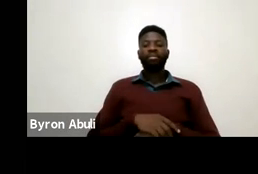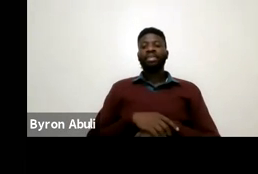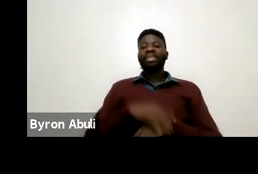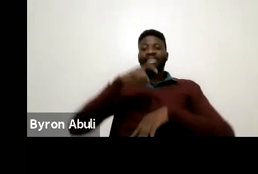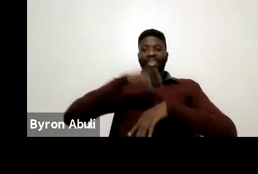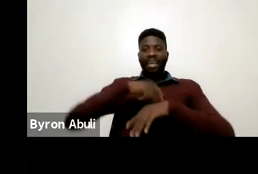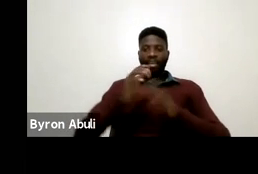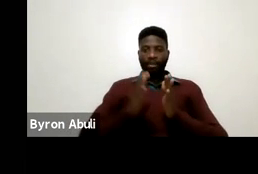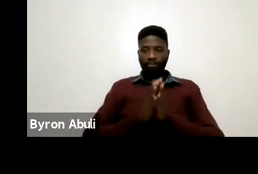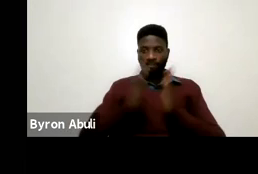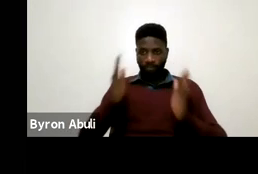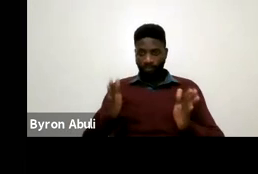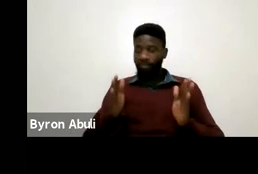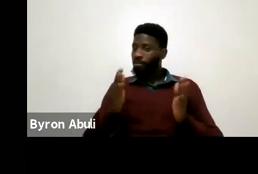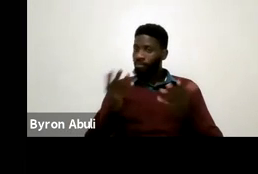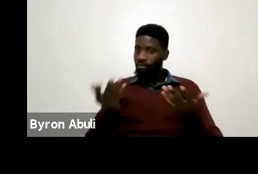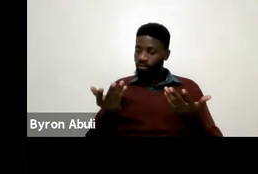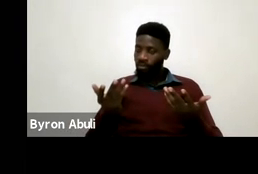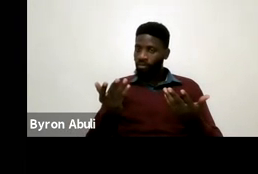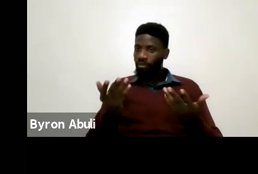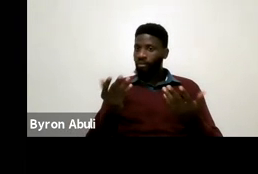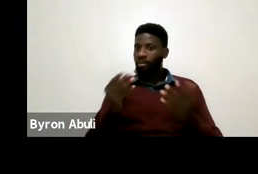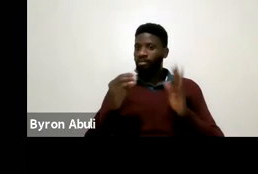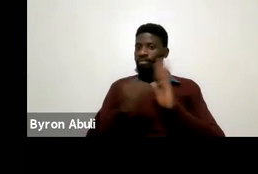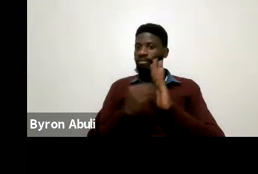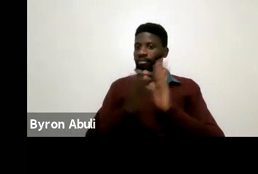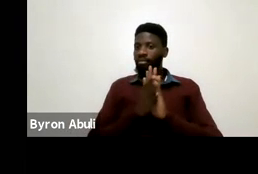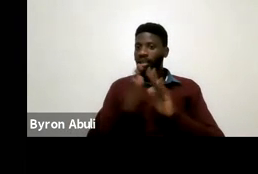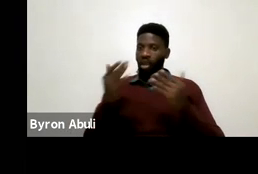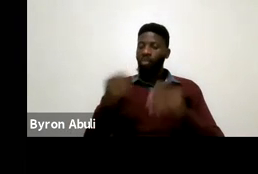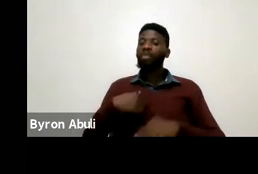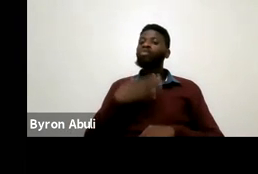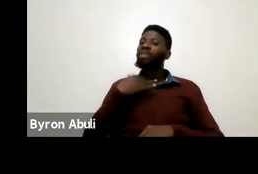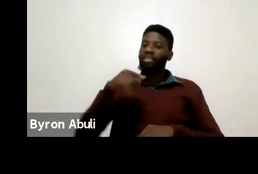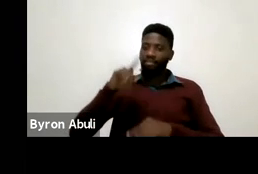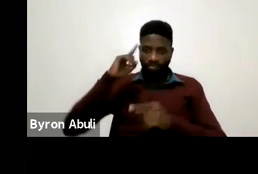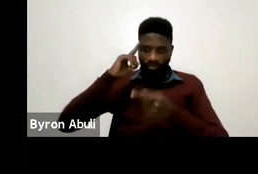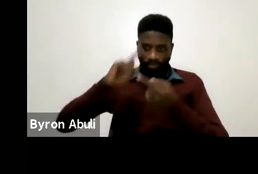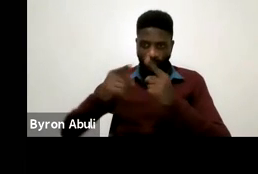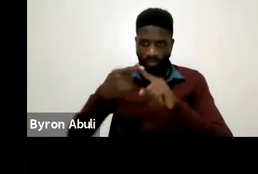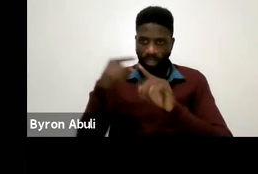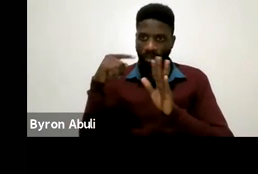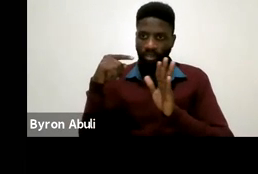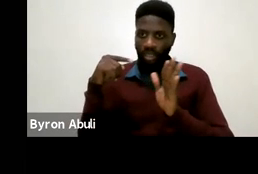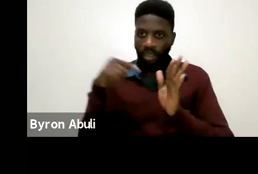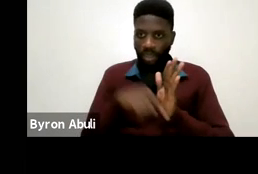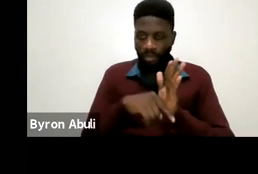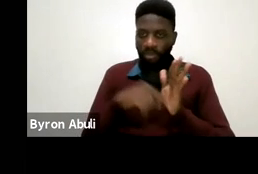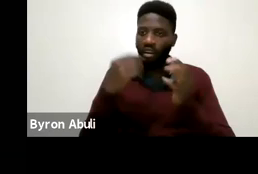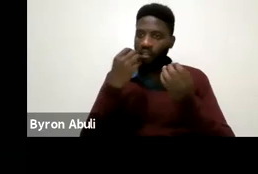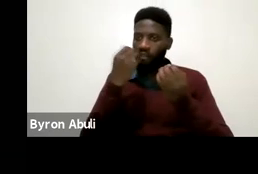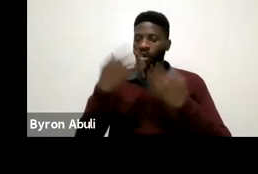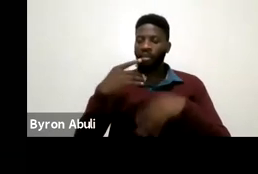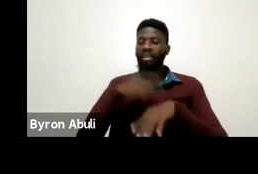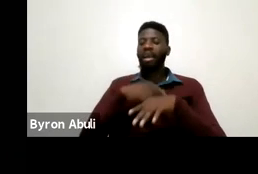That's a question that I want to throw to the floor, but I want you to think deep and tell me, as you set the goals, how